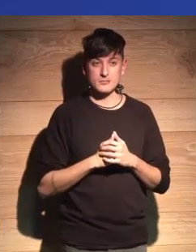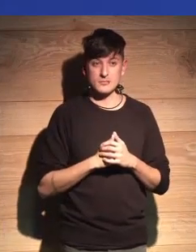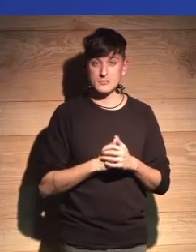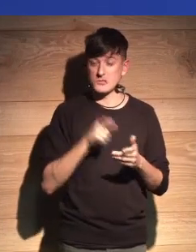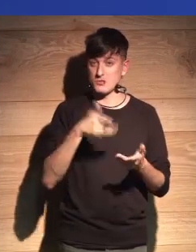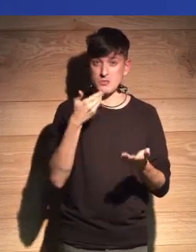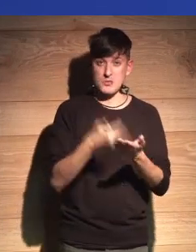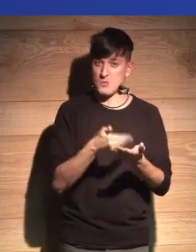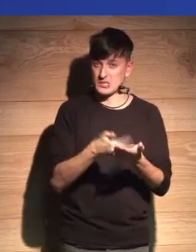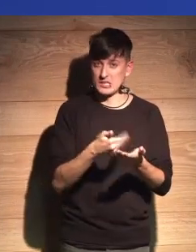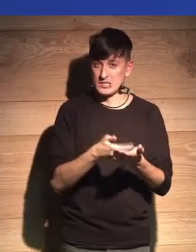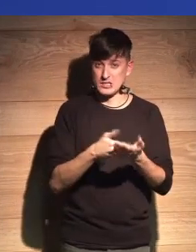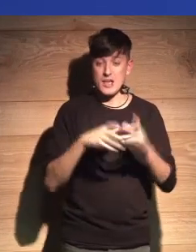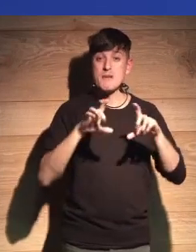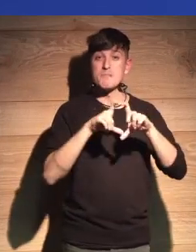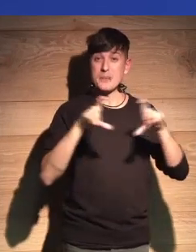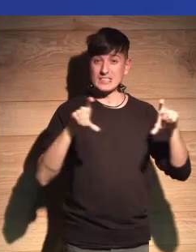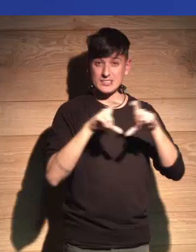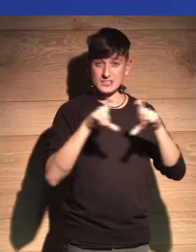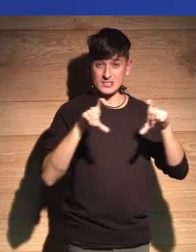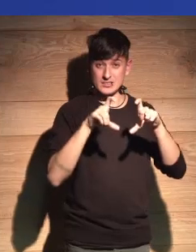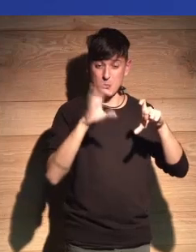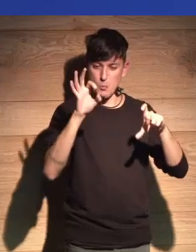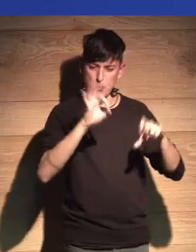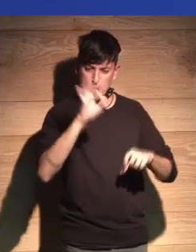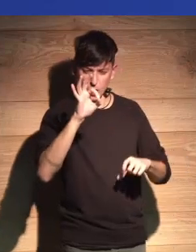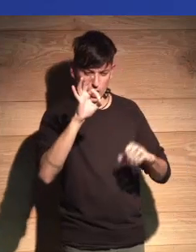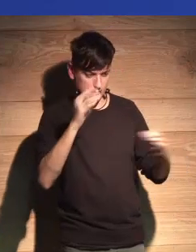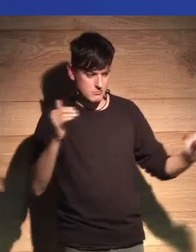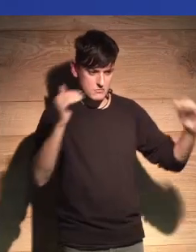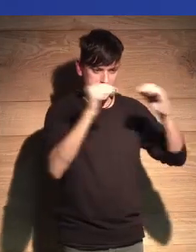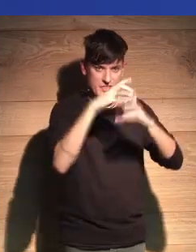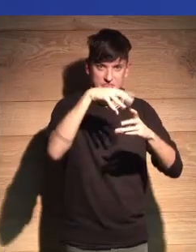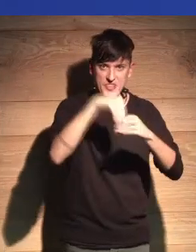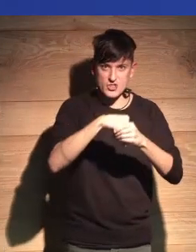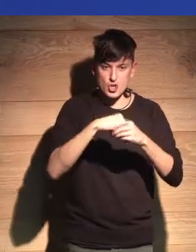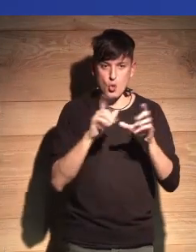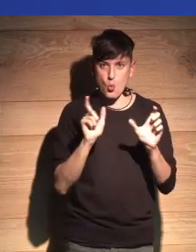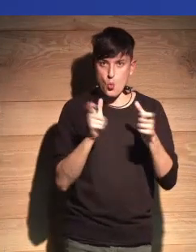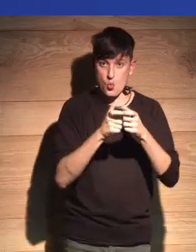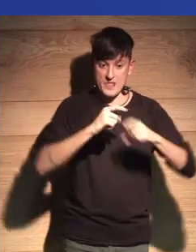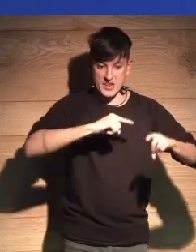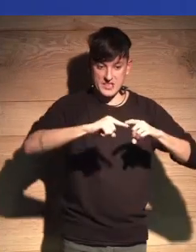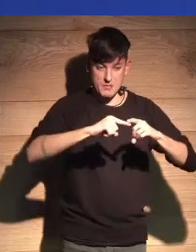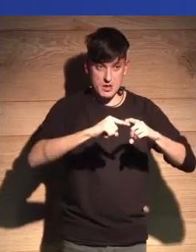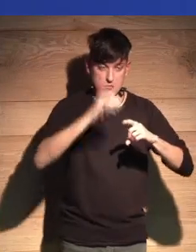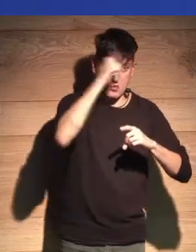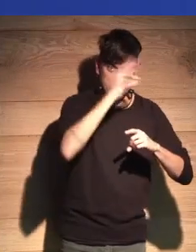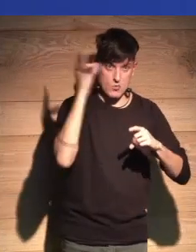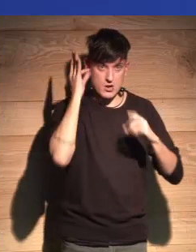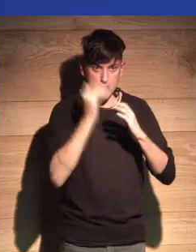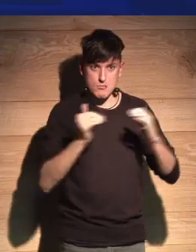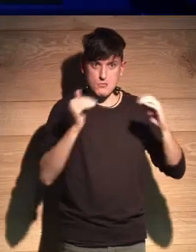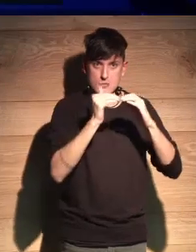boards. There are several studies that show that companies that have an equitable presence of women in board